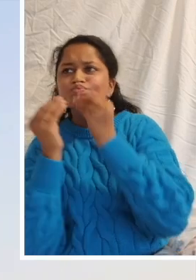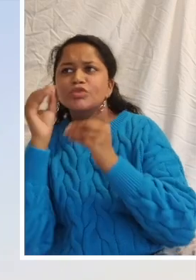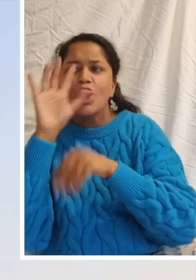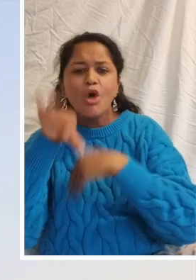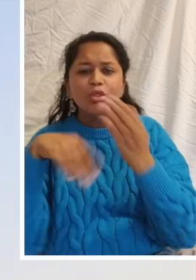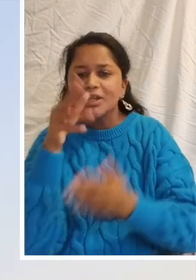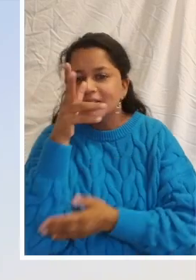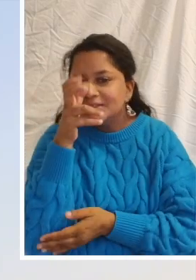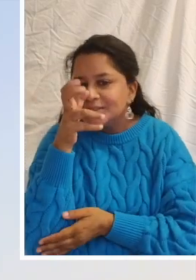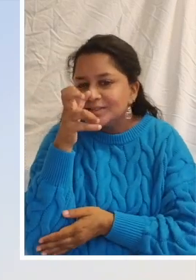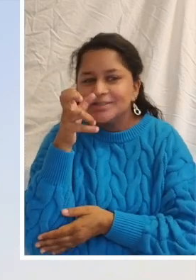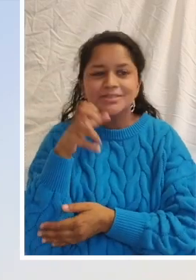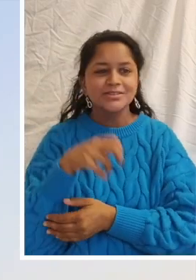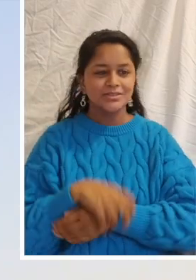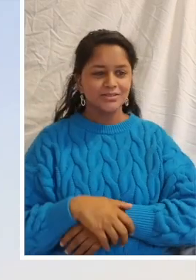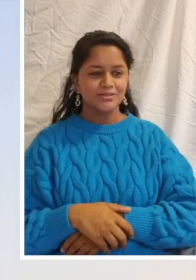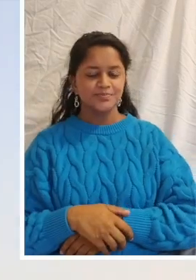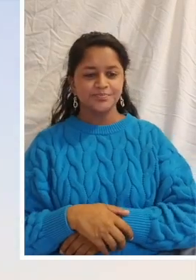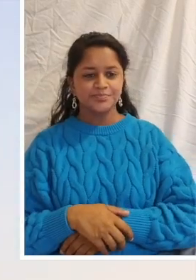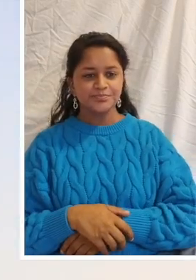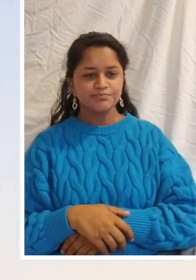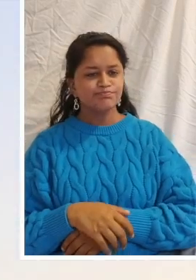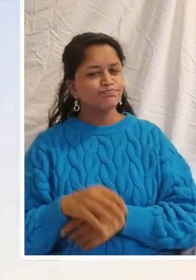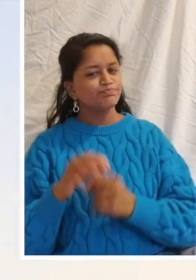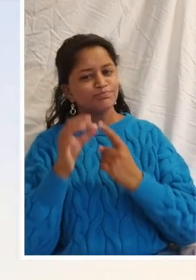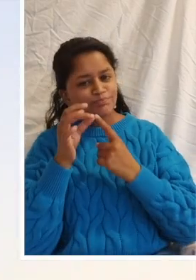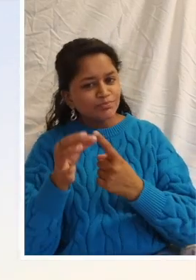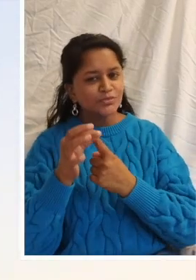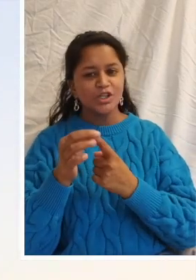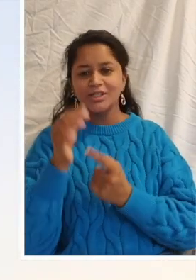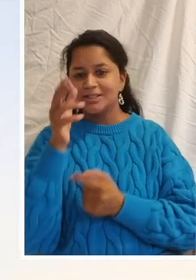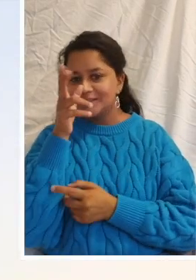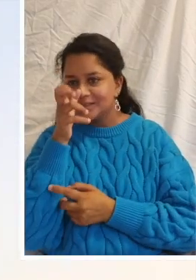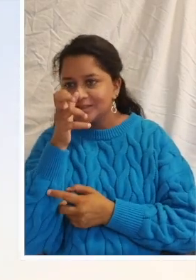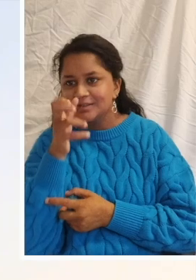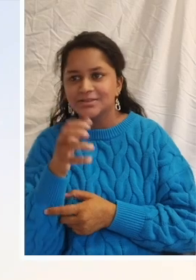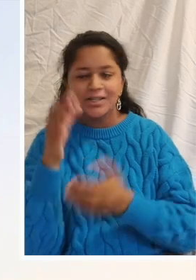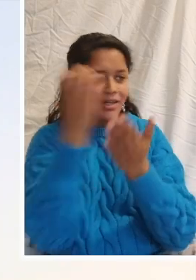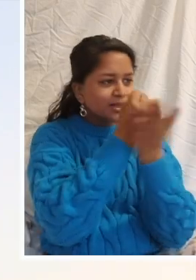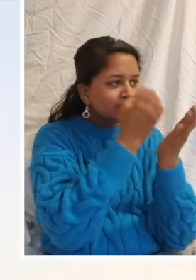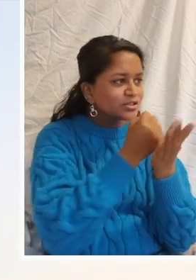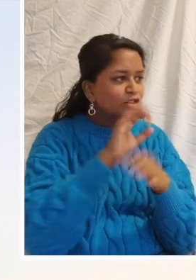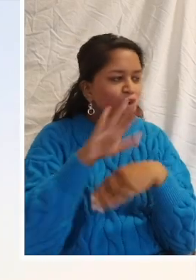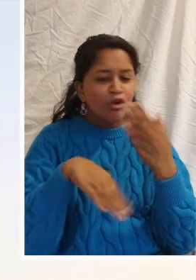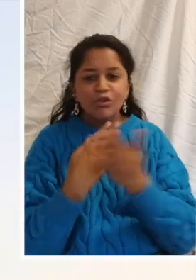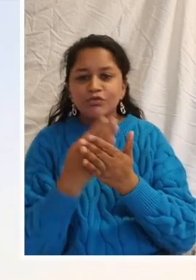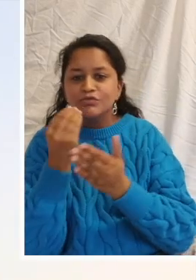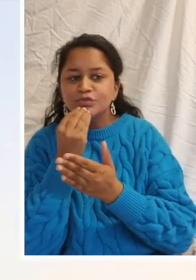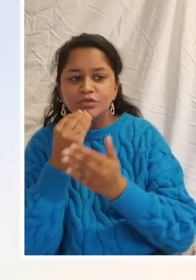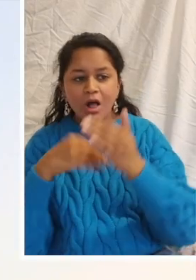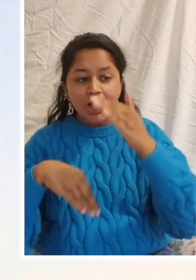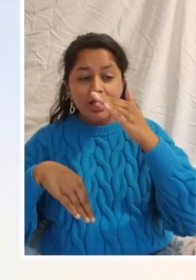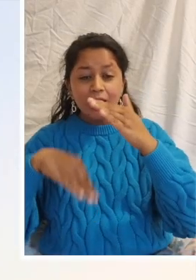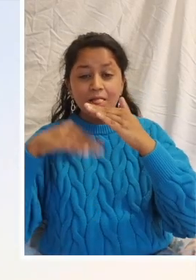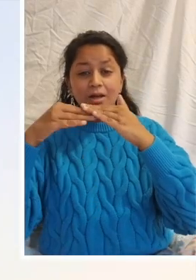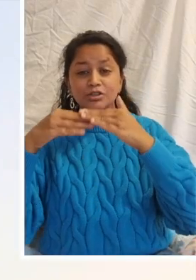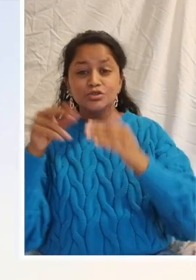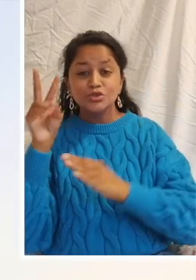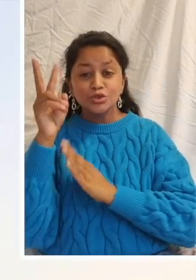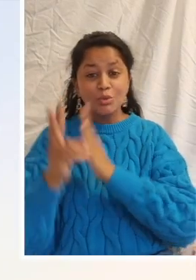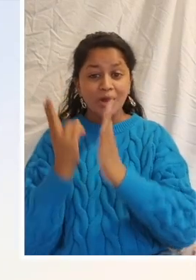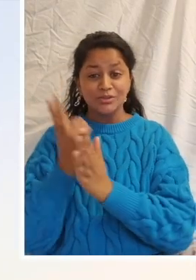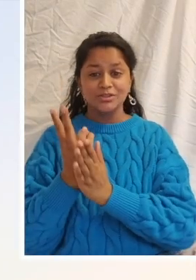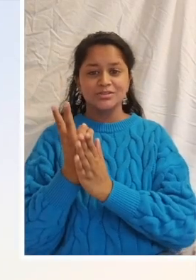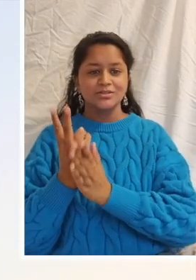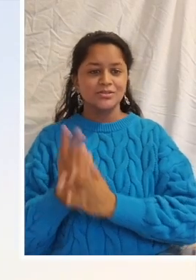of a stunt plane, in order to get all the insects they need. So these bats solely eat insects, and they are capable of